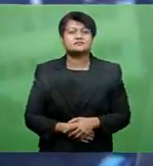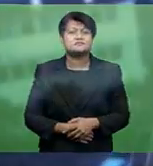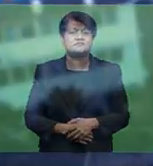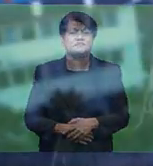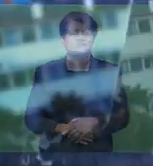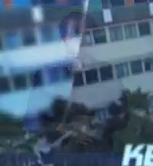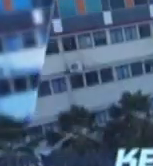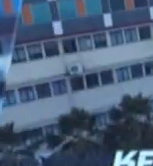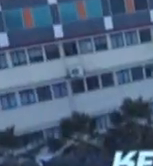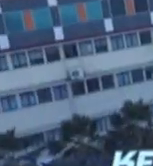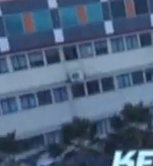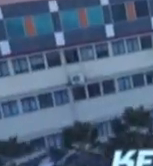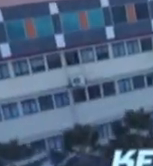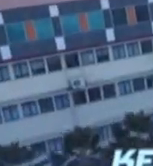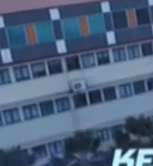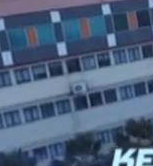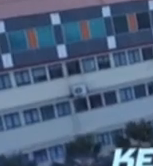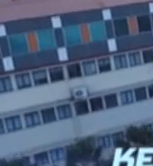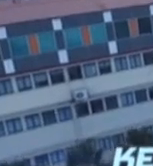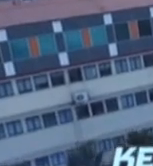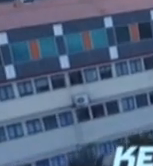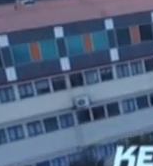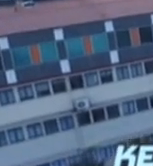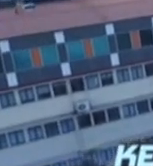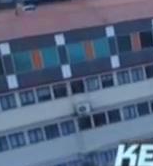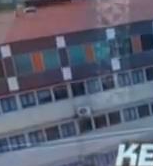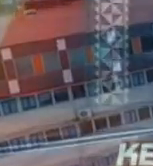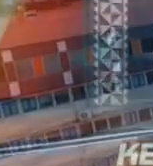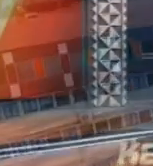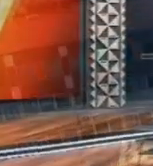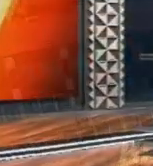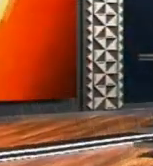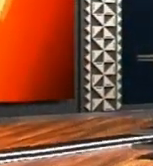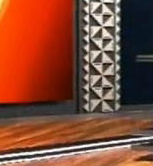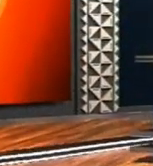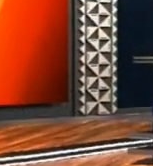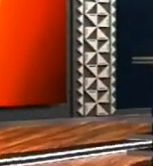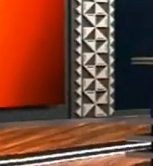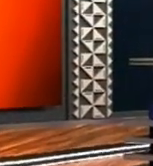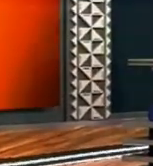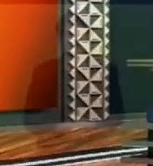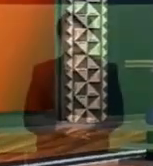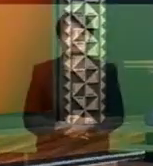From the studios of FBC Suva, Edwin Nana.